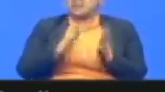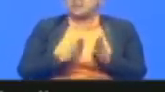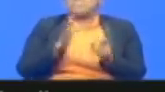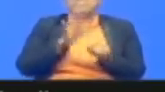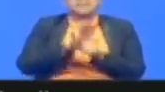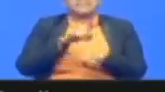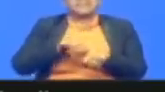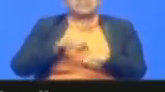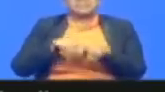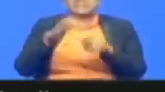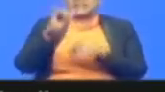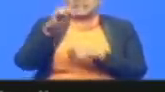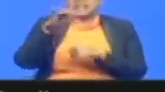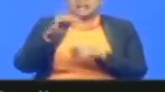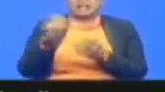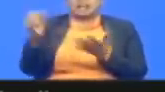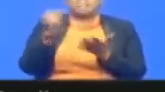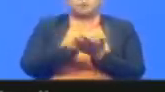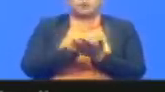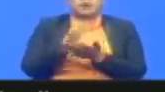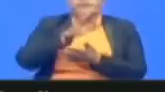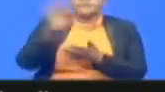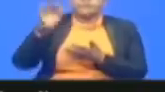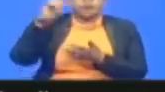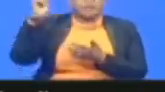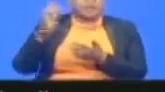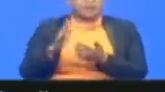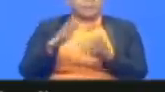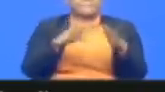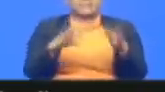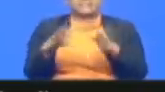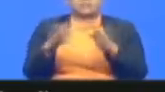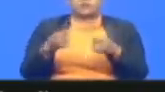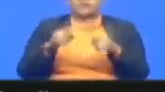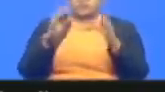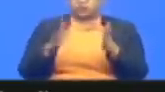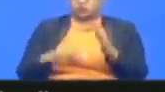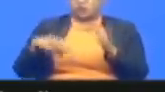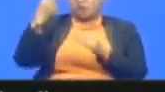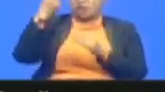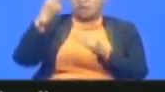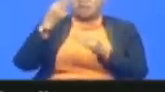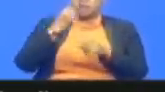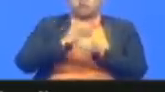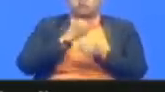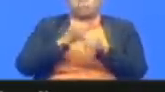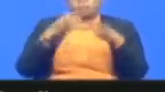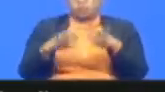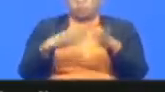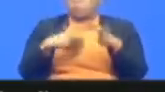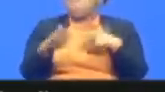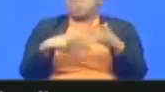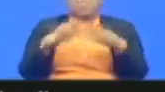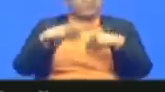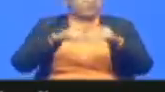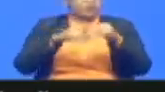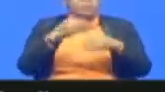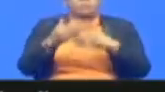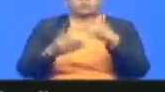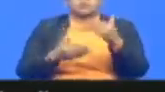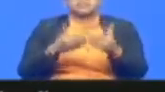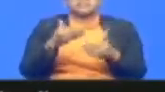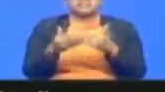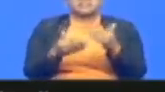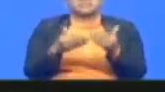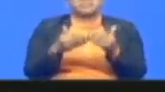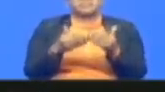and illegally employed Ford Kenya party officials on high job groups without following due process. Impunity, na